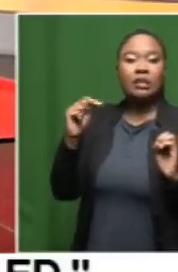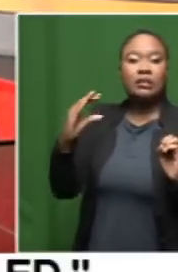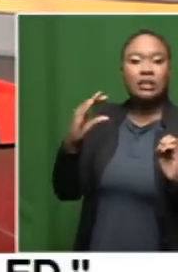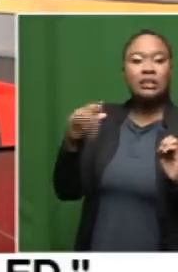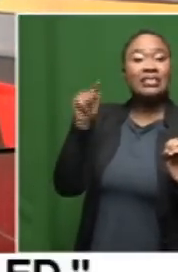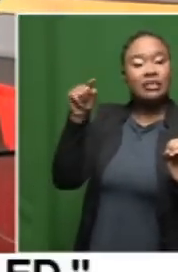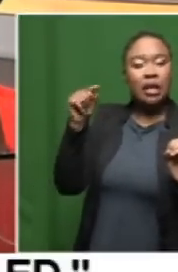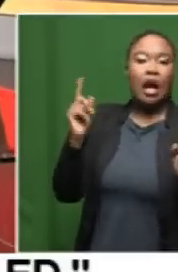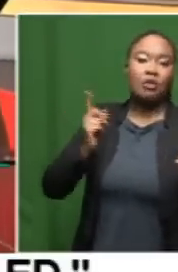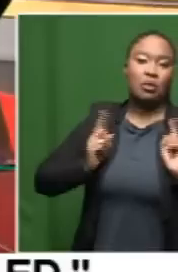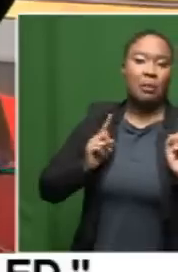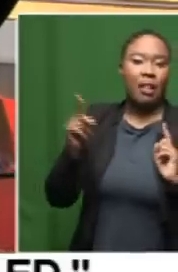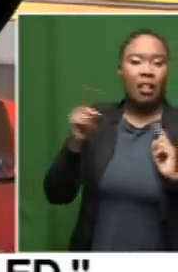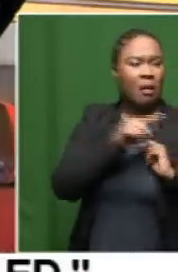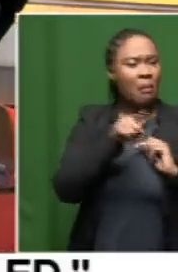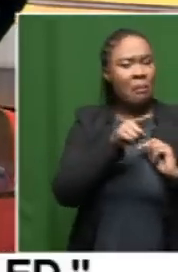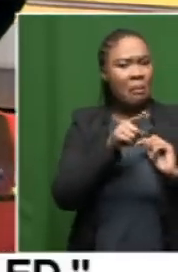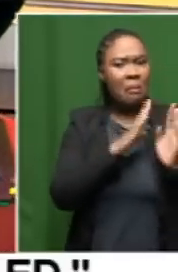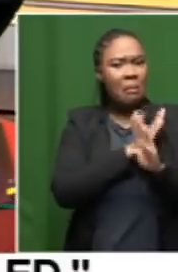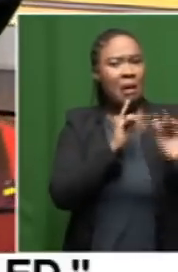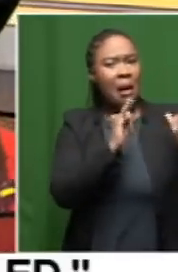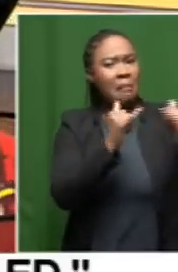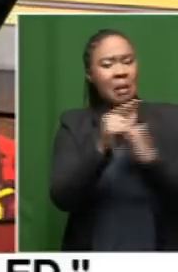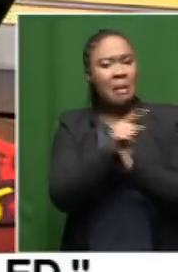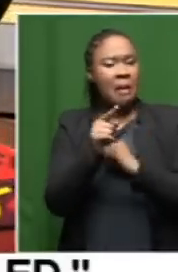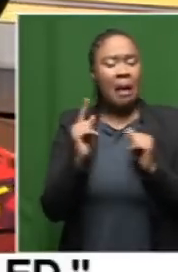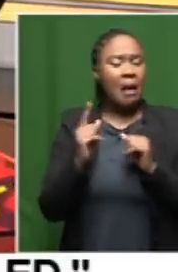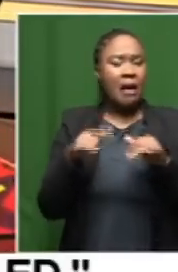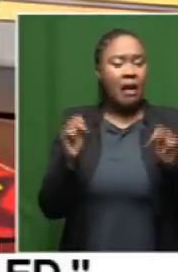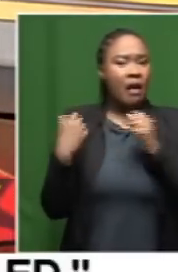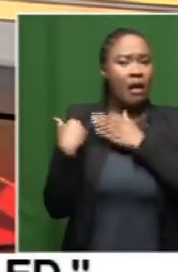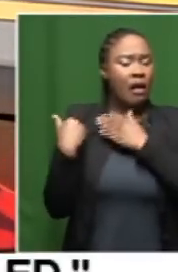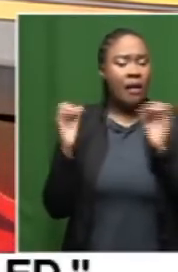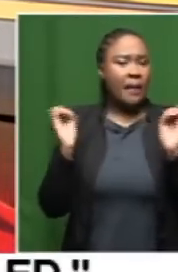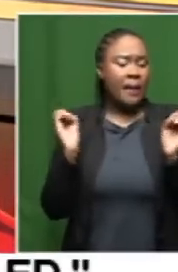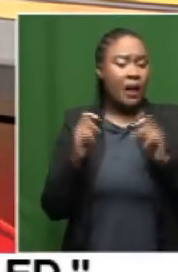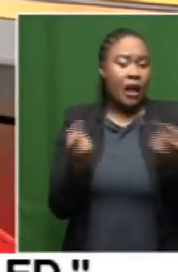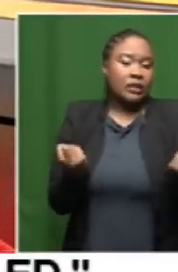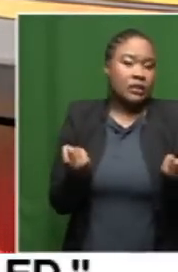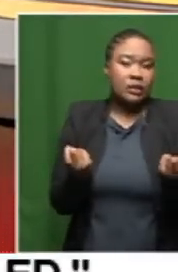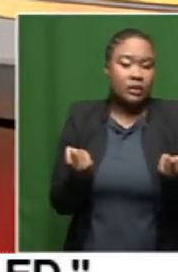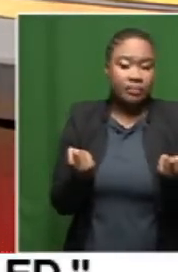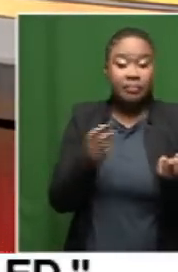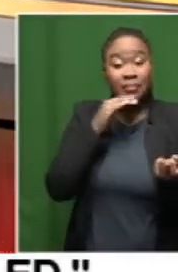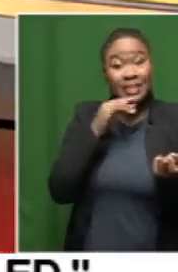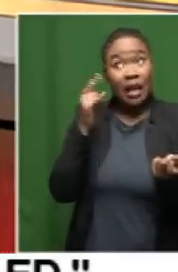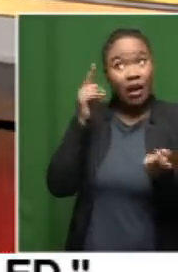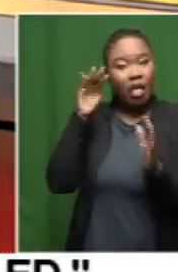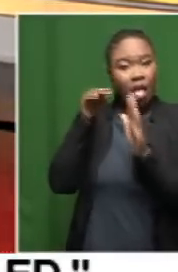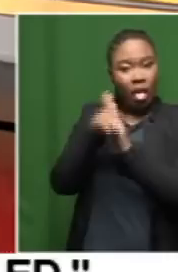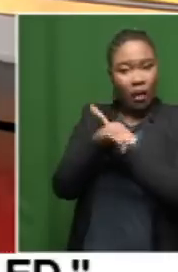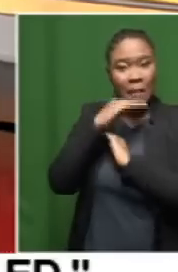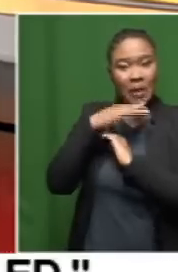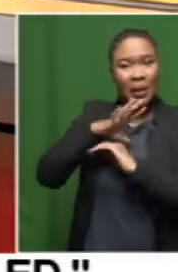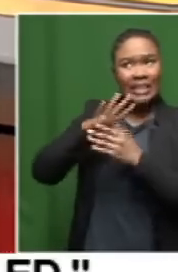and the government that is now accountable to the people. And to the extent that it has been weakened, We are making propositions regarding how to